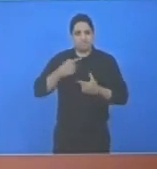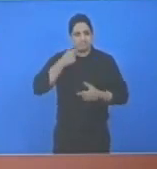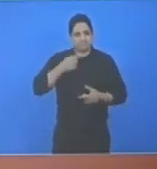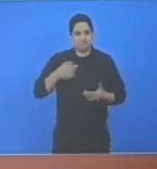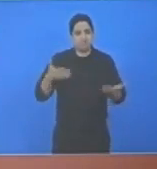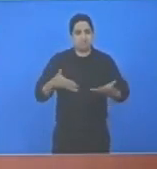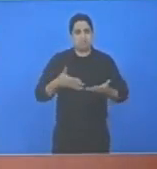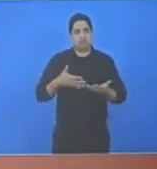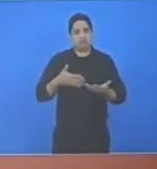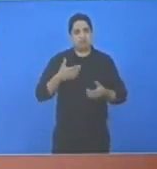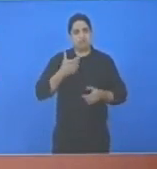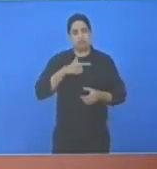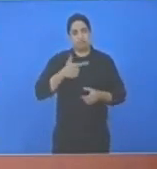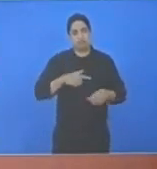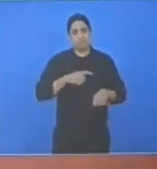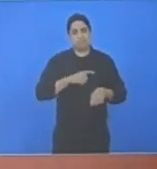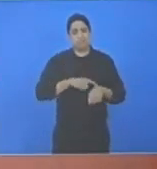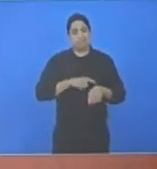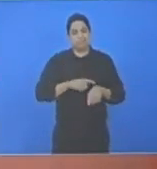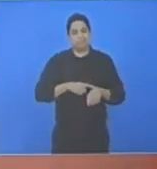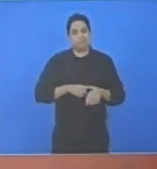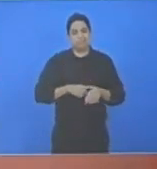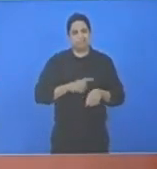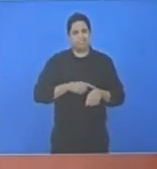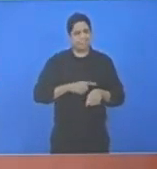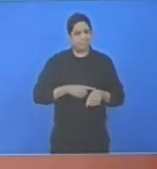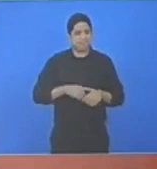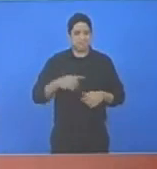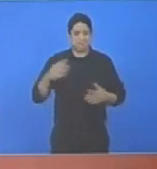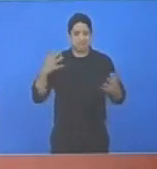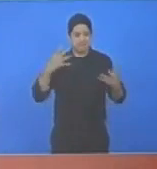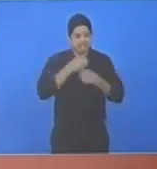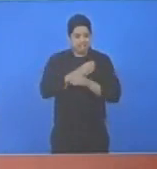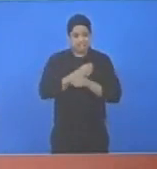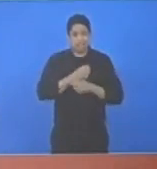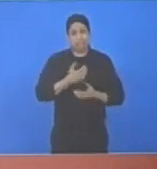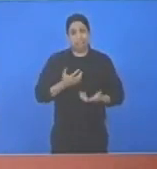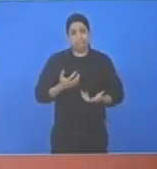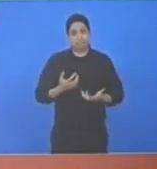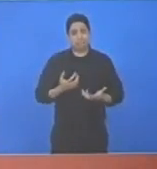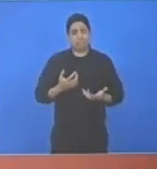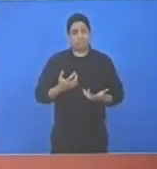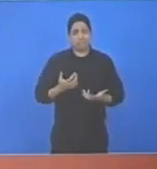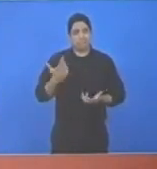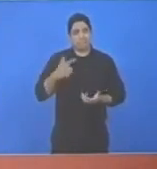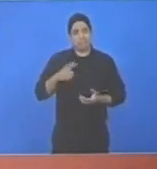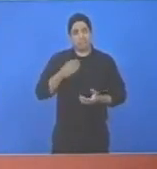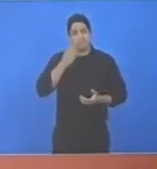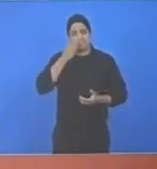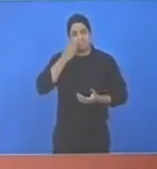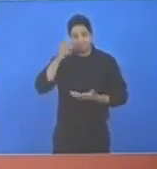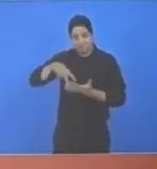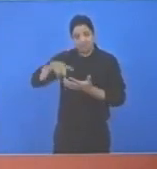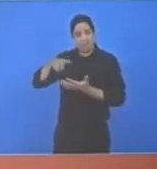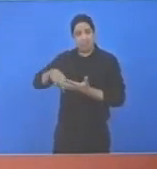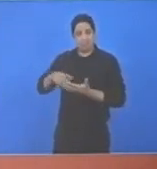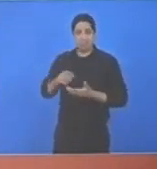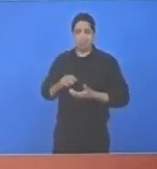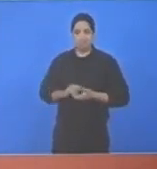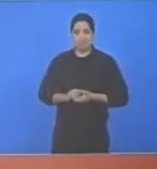read because I did not have a chance. It was very rushed this week. I didn't have